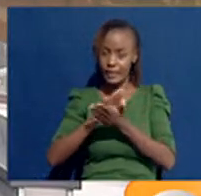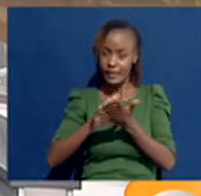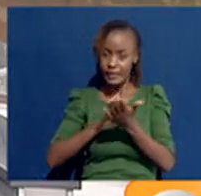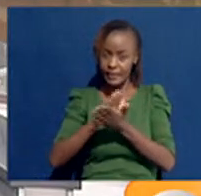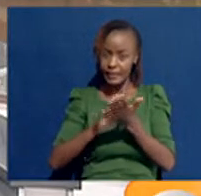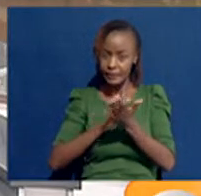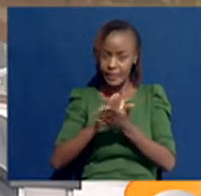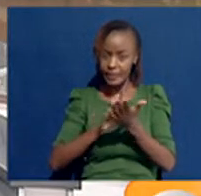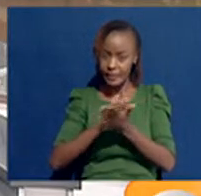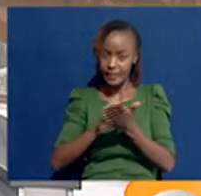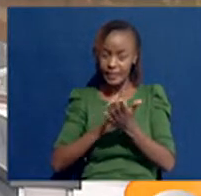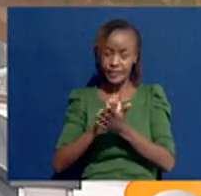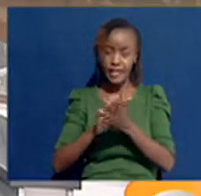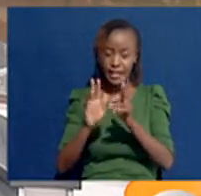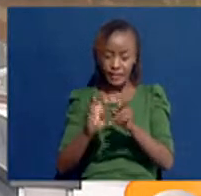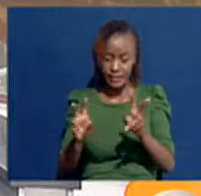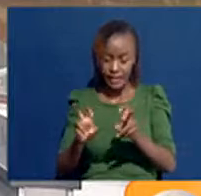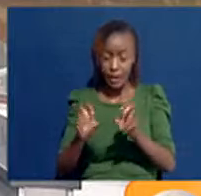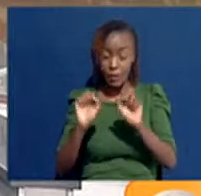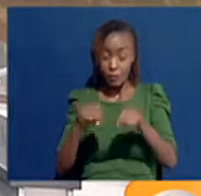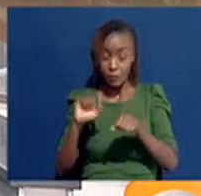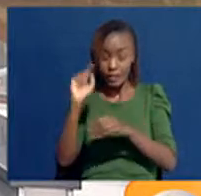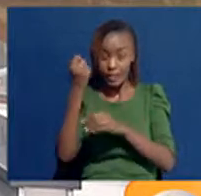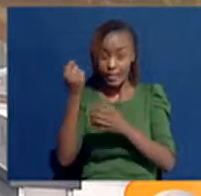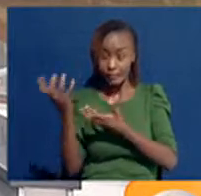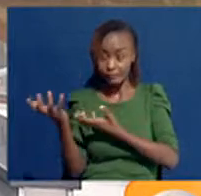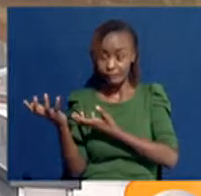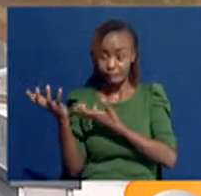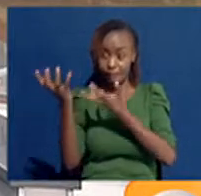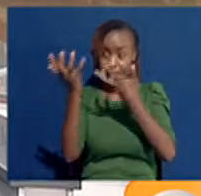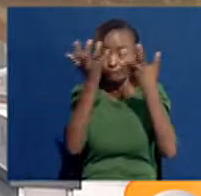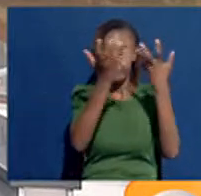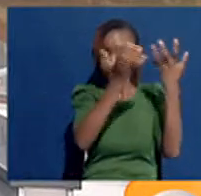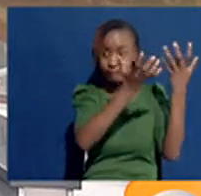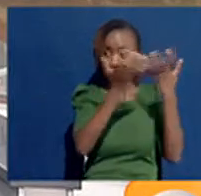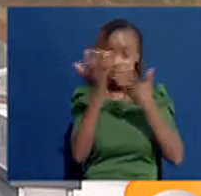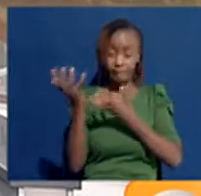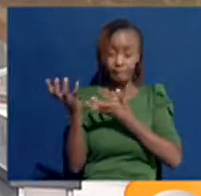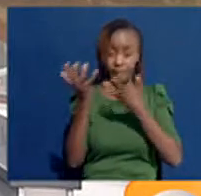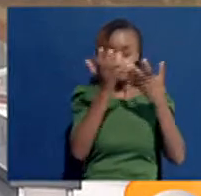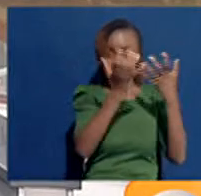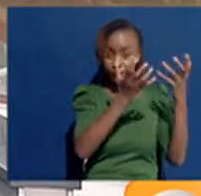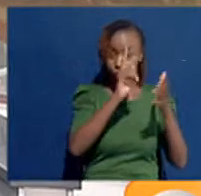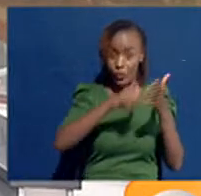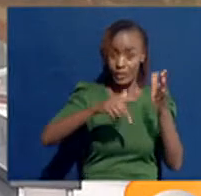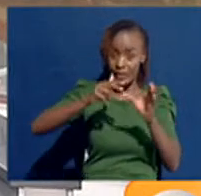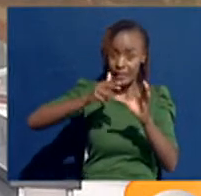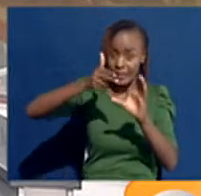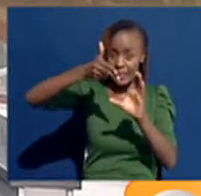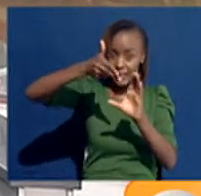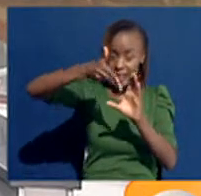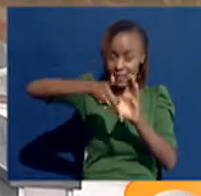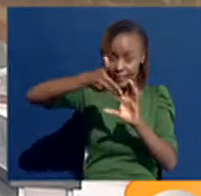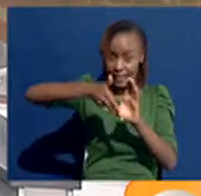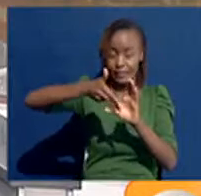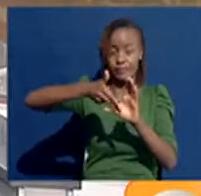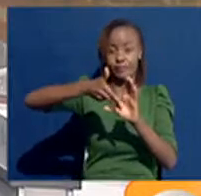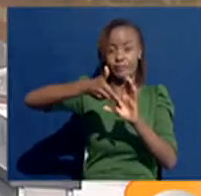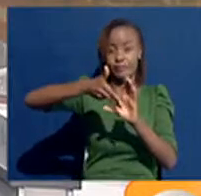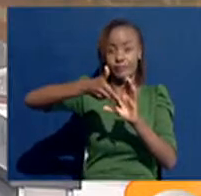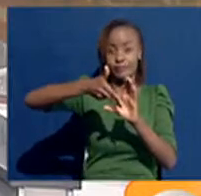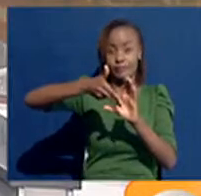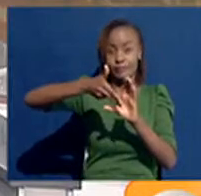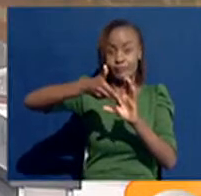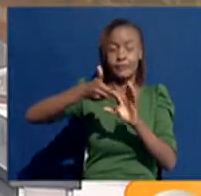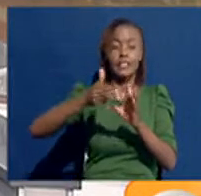Kenya extract and export high standard crude oil for a minimum of 25 years. And as Seth